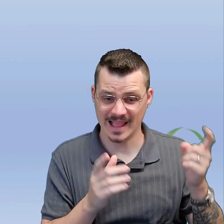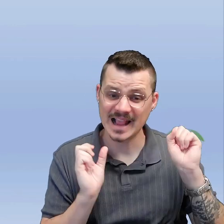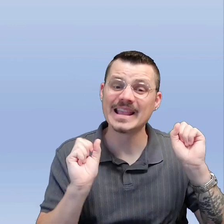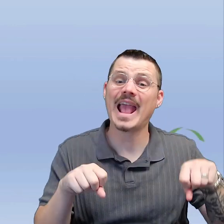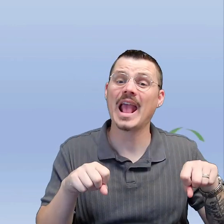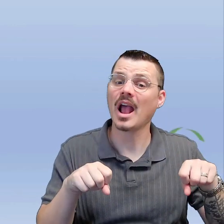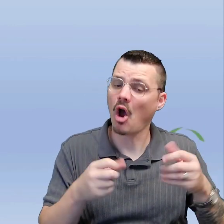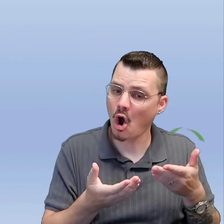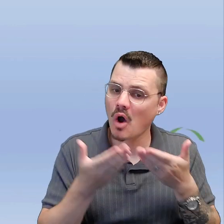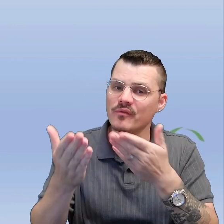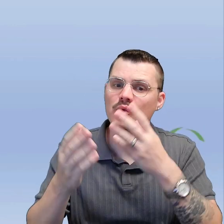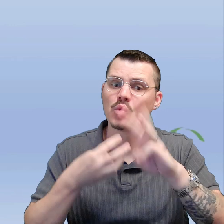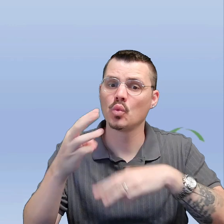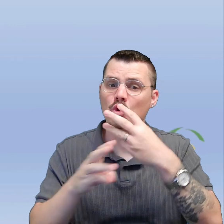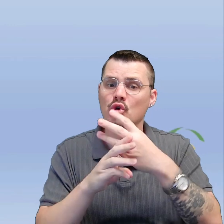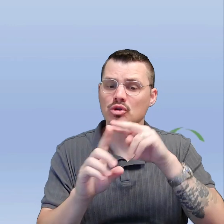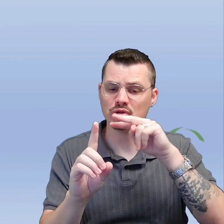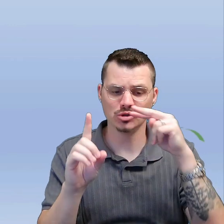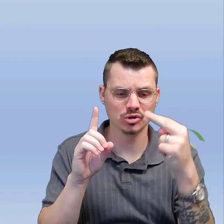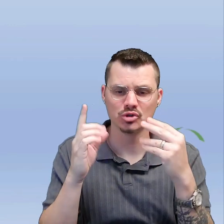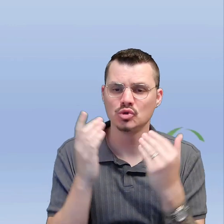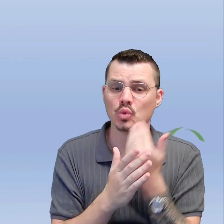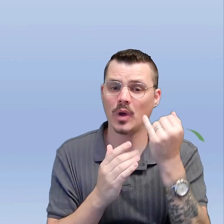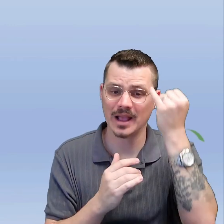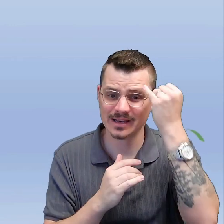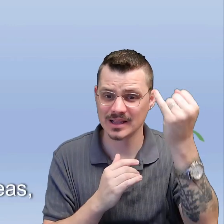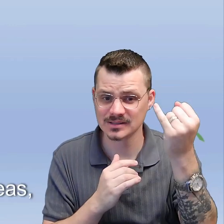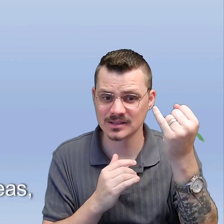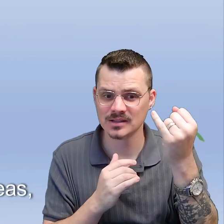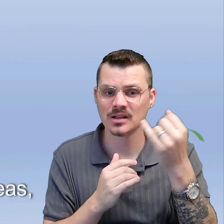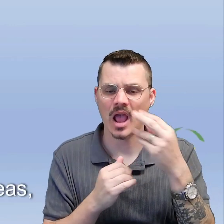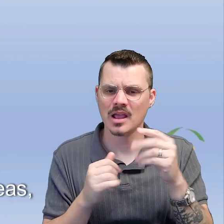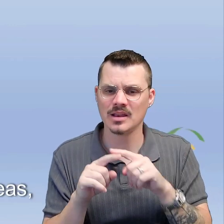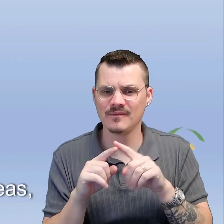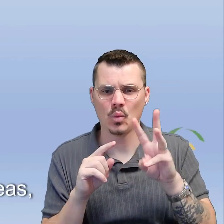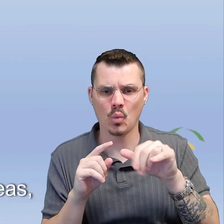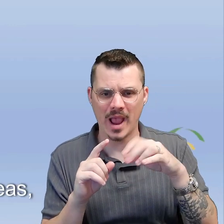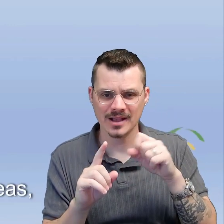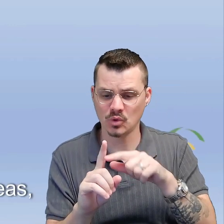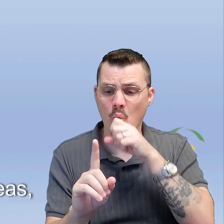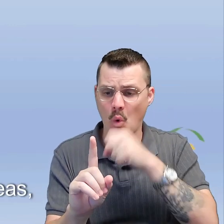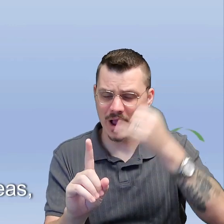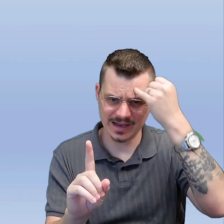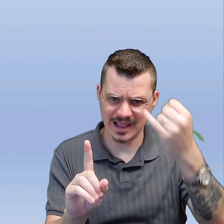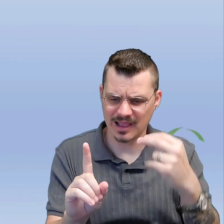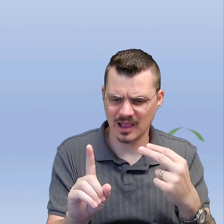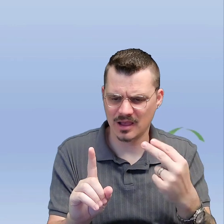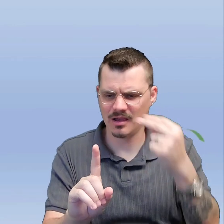They can also offer the world new ideas and innovative ways to look at old